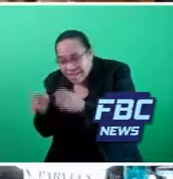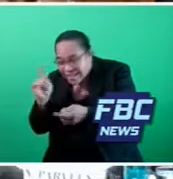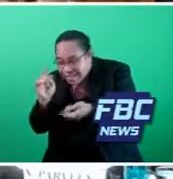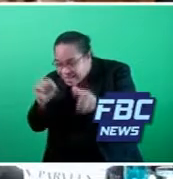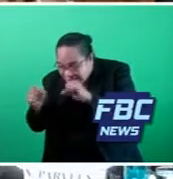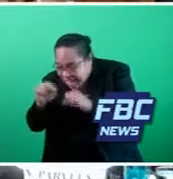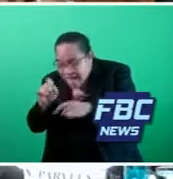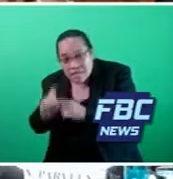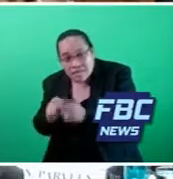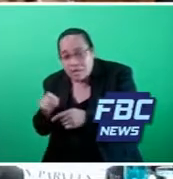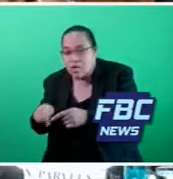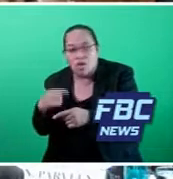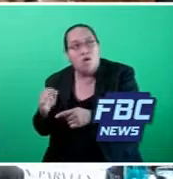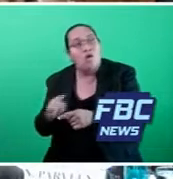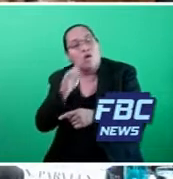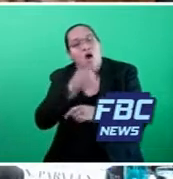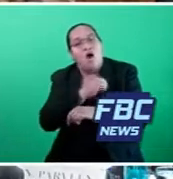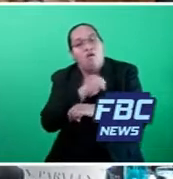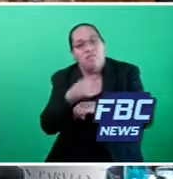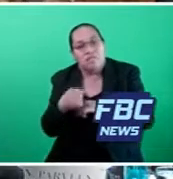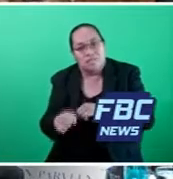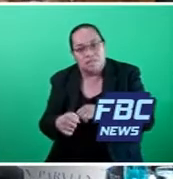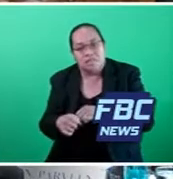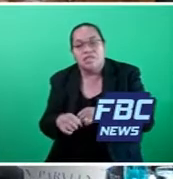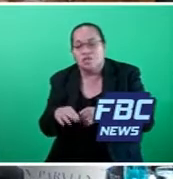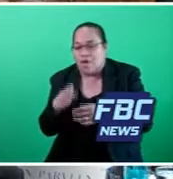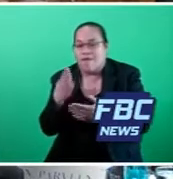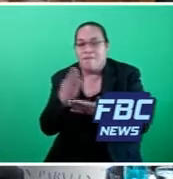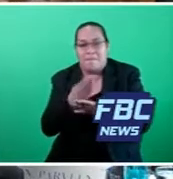Your Excellency, I am confident in saying that our ties have been